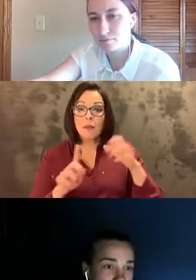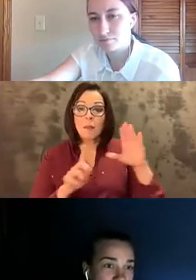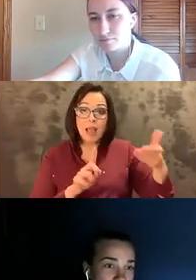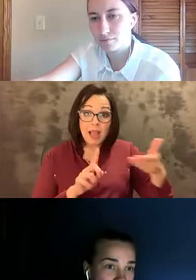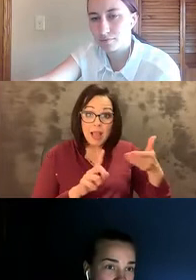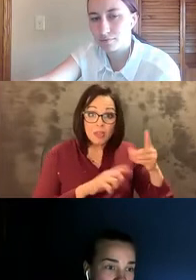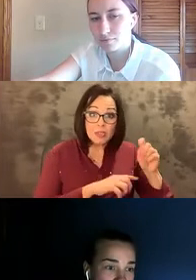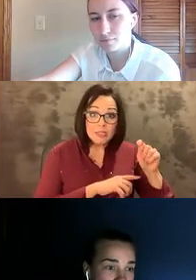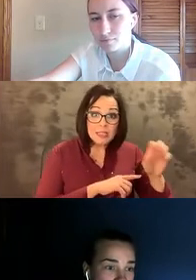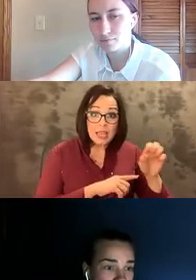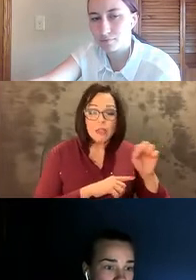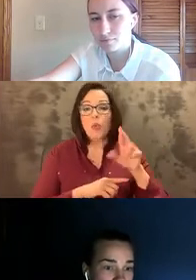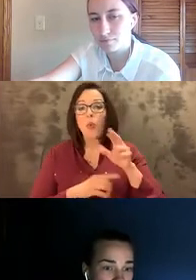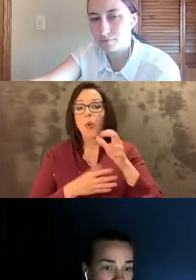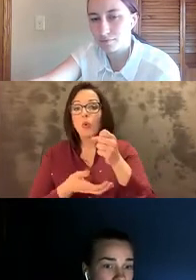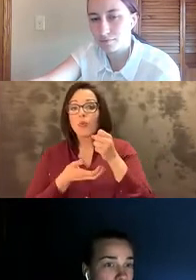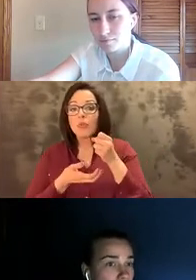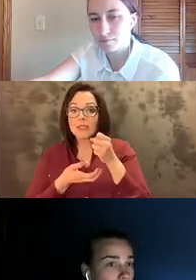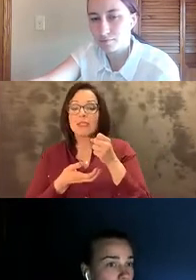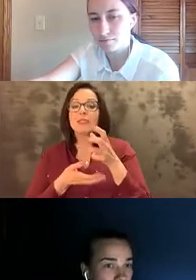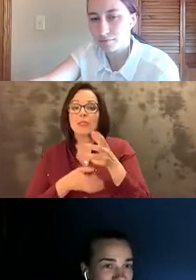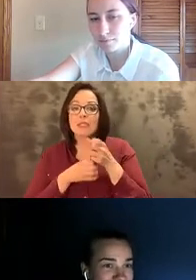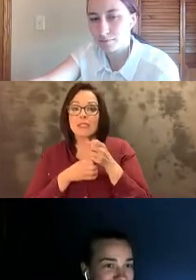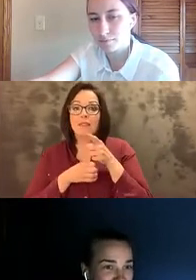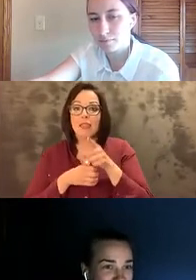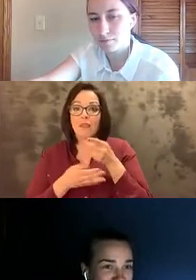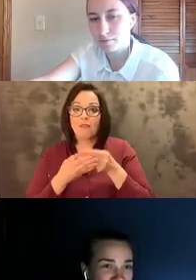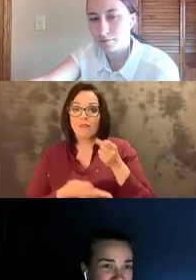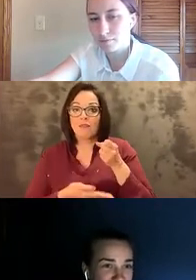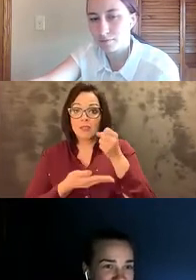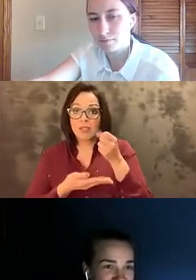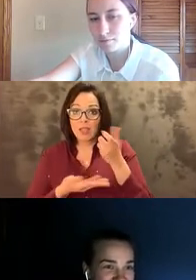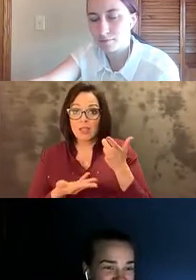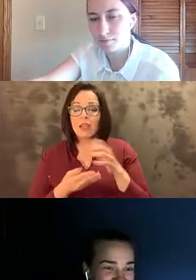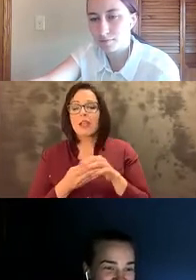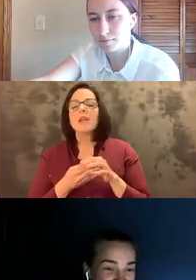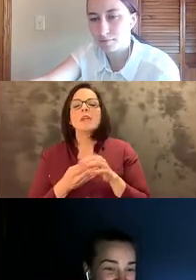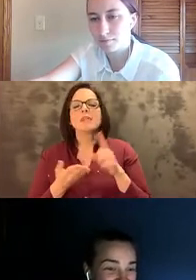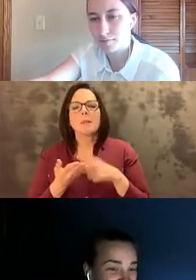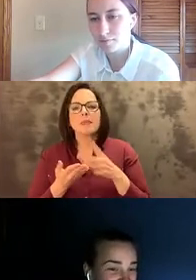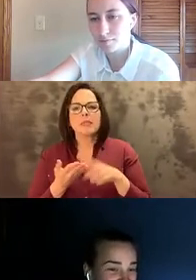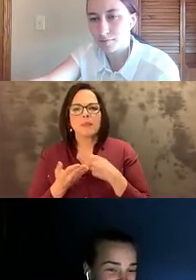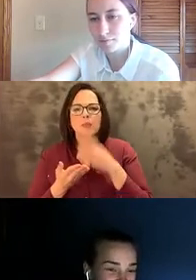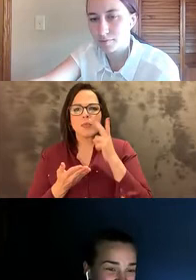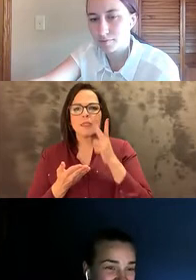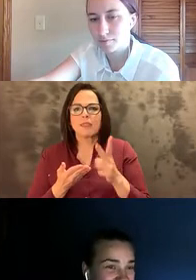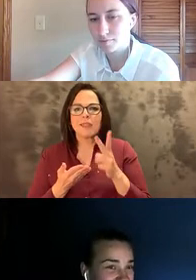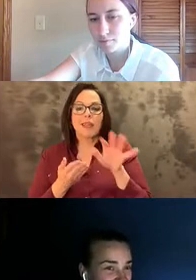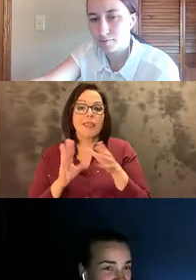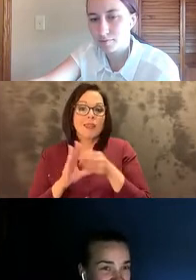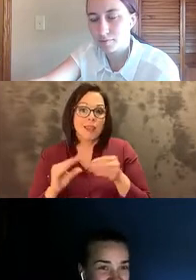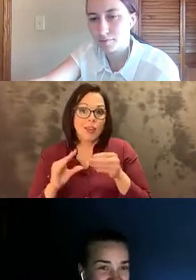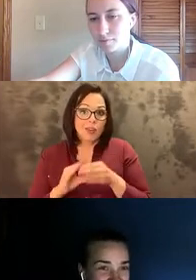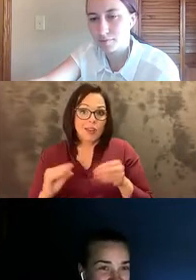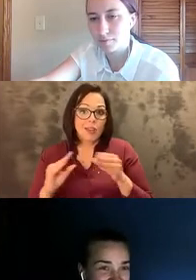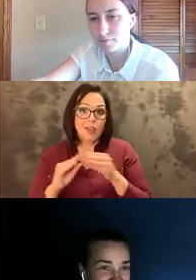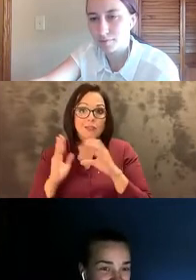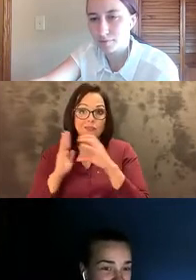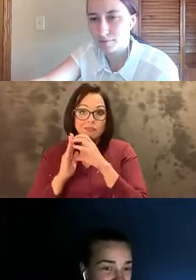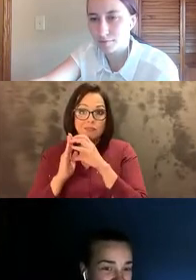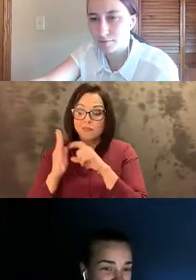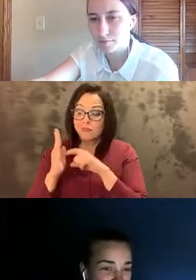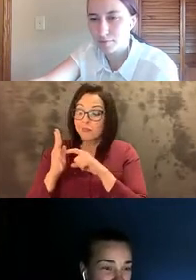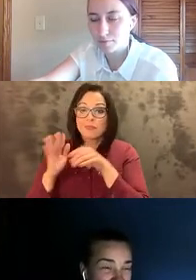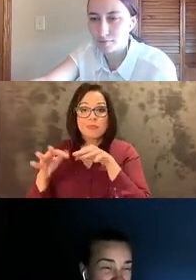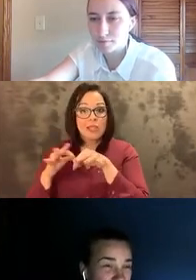the receipt of funds. So sometimes we'll see in the narrative that it says